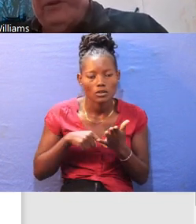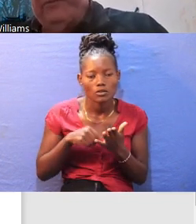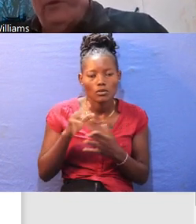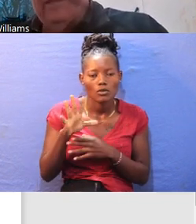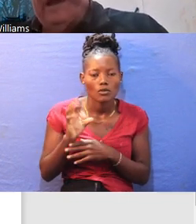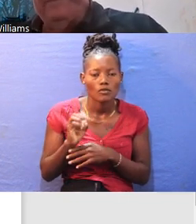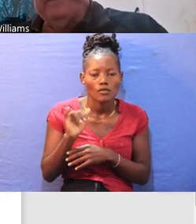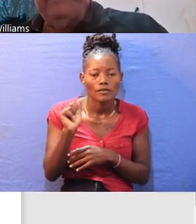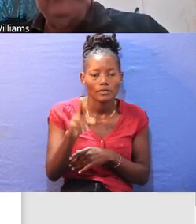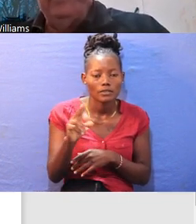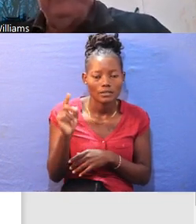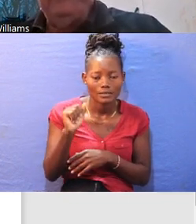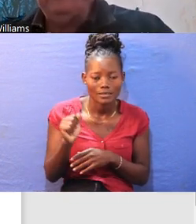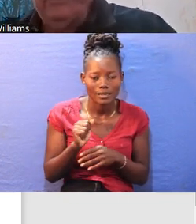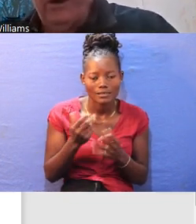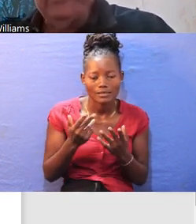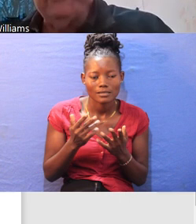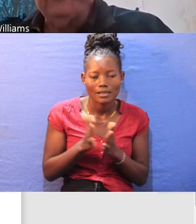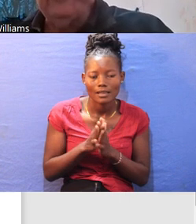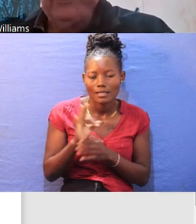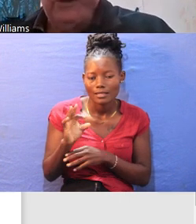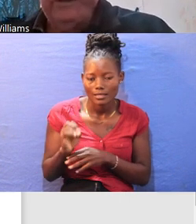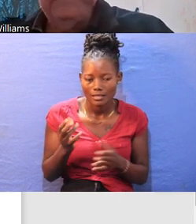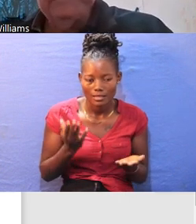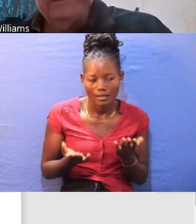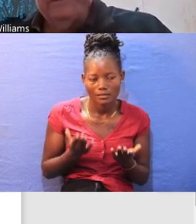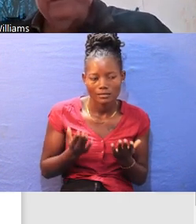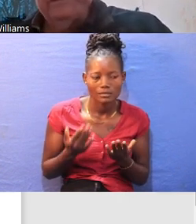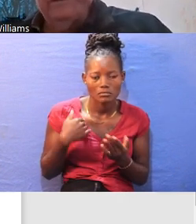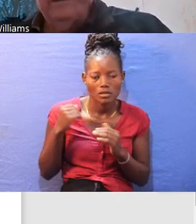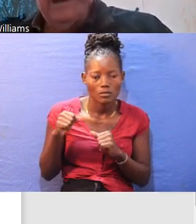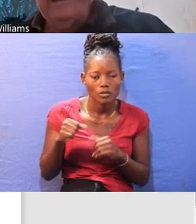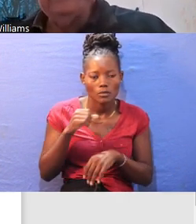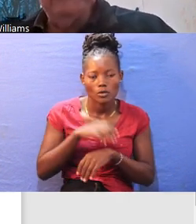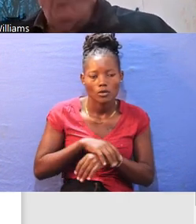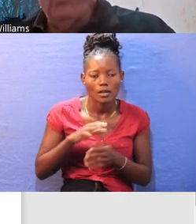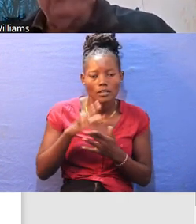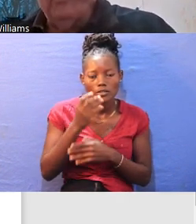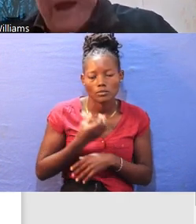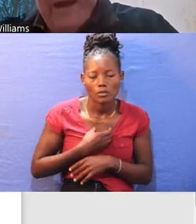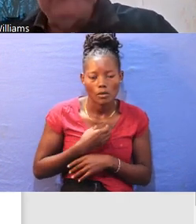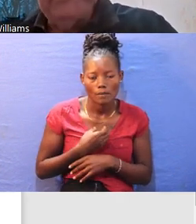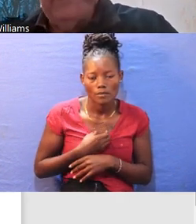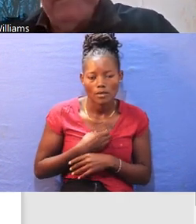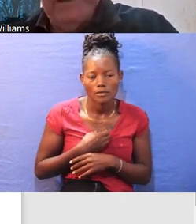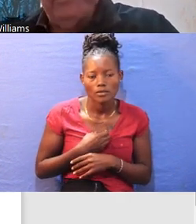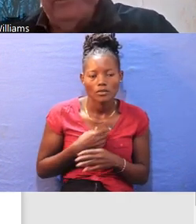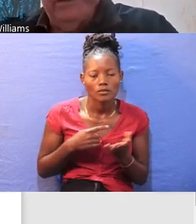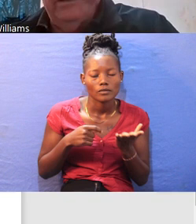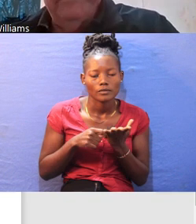The reason for that, if I'm doing 50 yards versus 30, I can get more reps